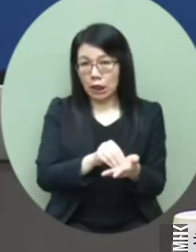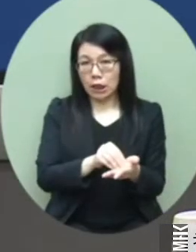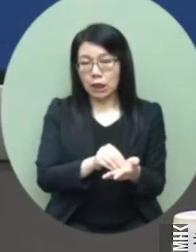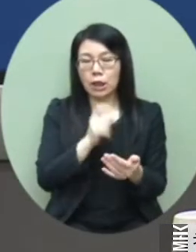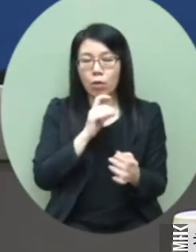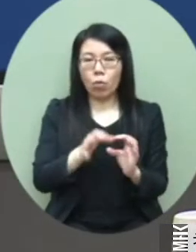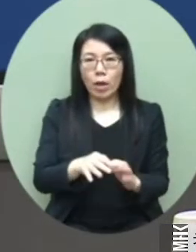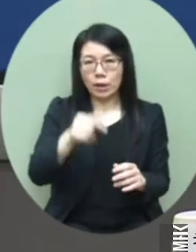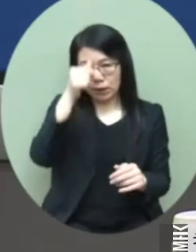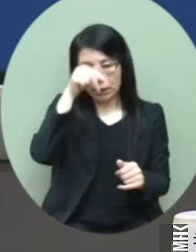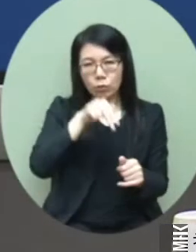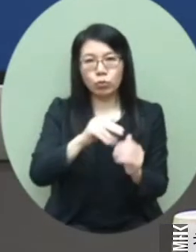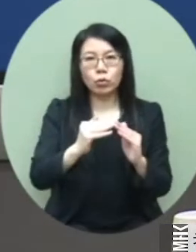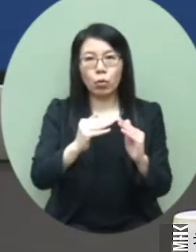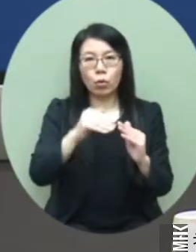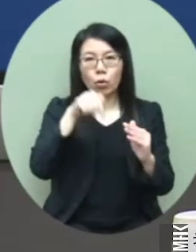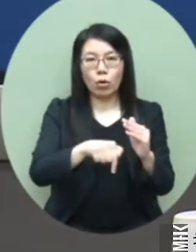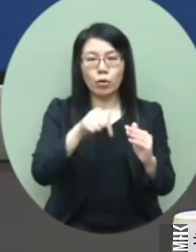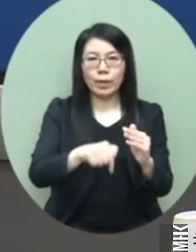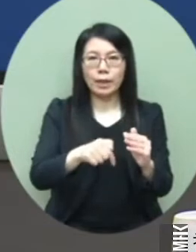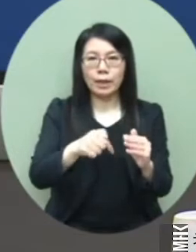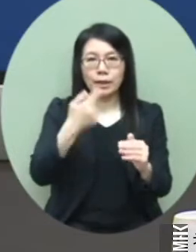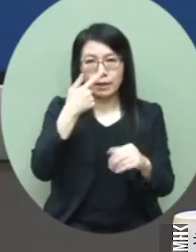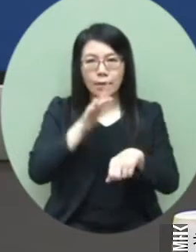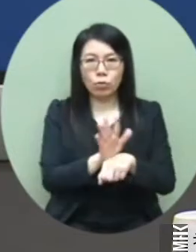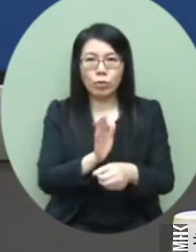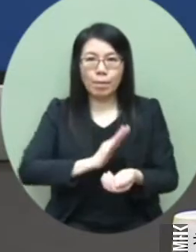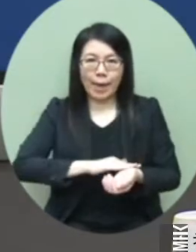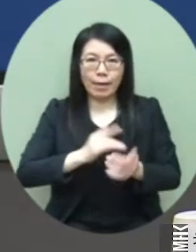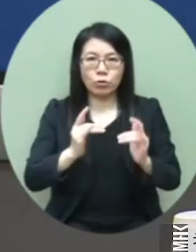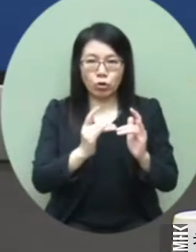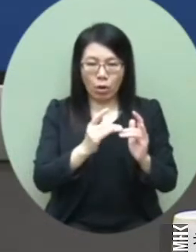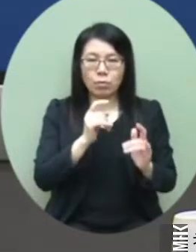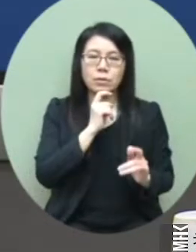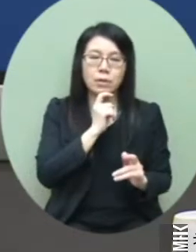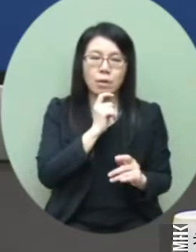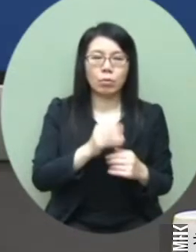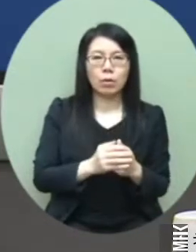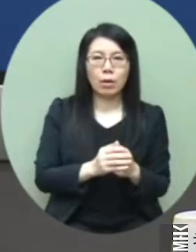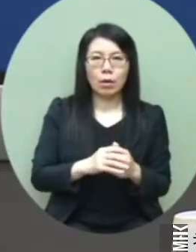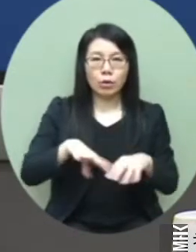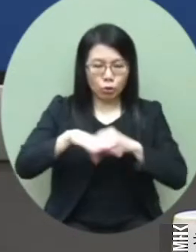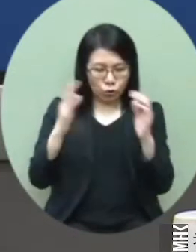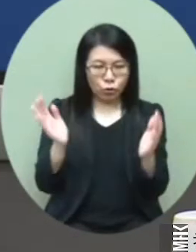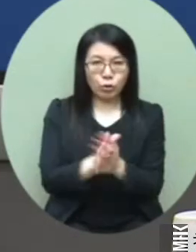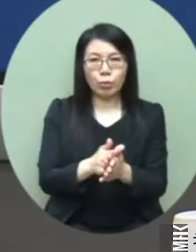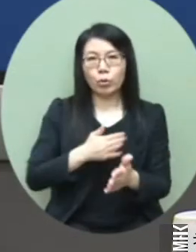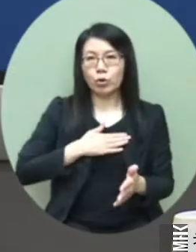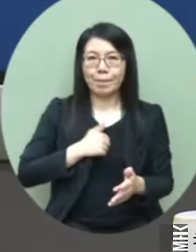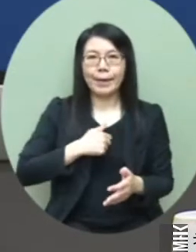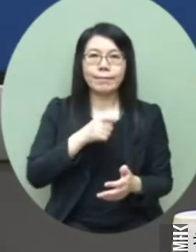authority. So you have heard us saying that now everything is preparing, is in a very good preparatory